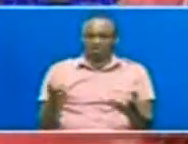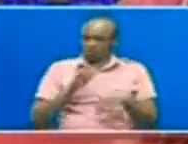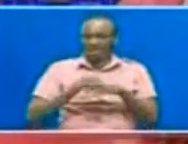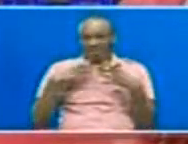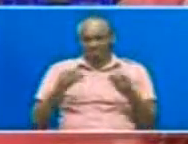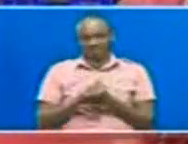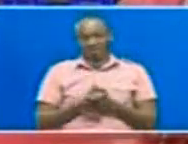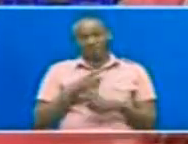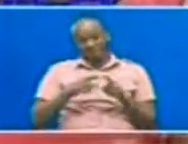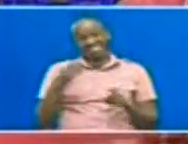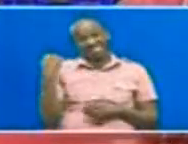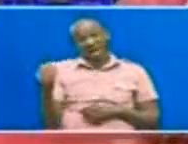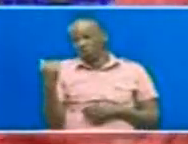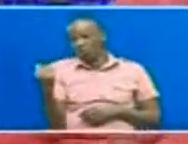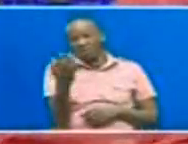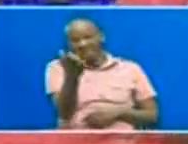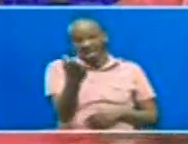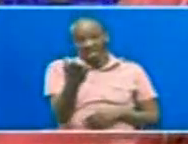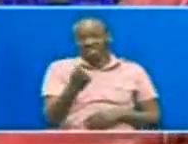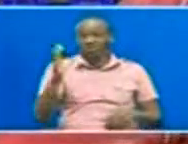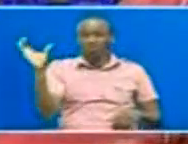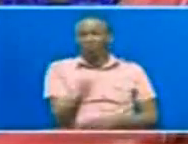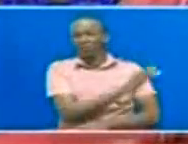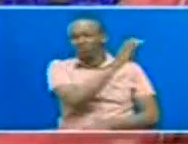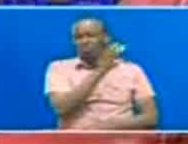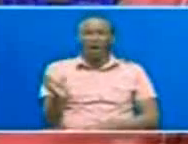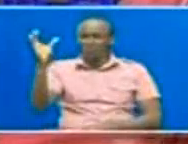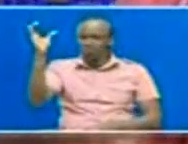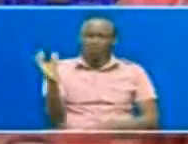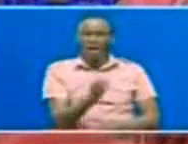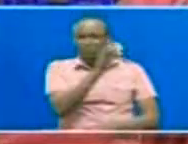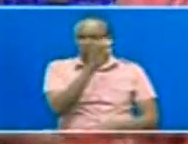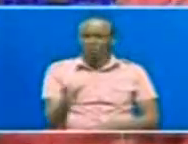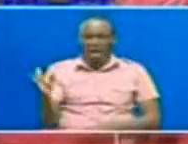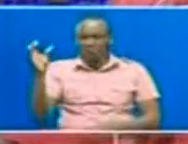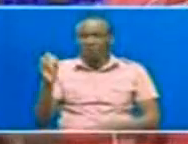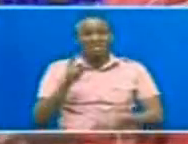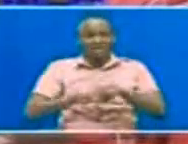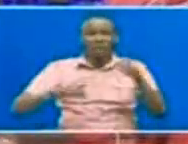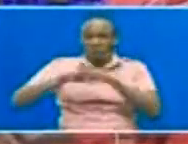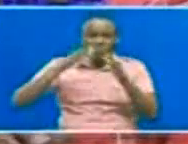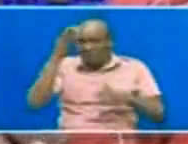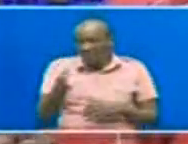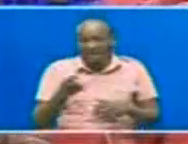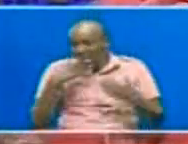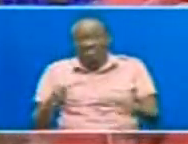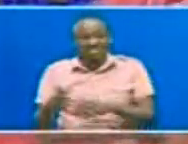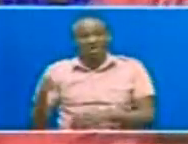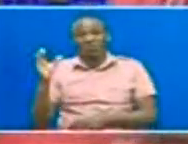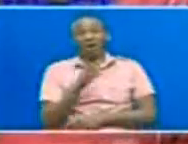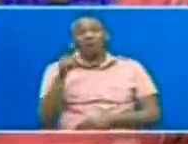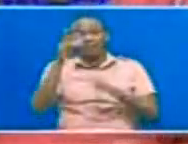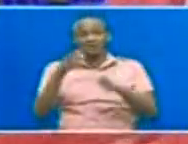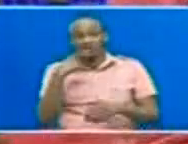Mm. But watoto wa siku hizi wanawalewi, wanakunywa nini and so on. You know, wakicheza mpira, wakitoka huku basi. Somebody